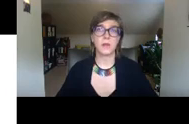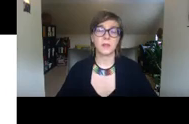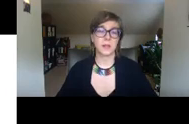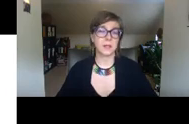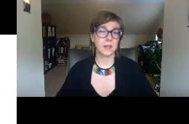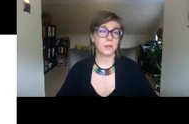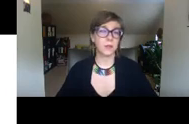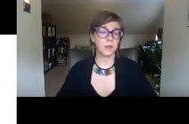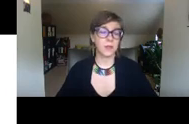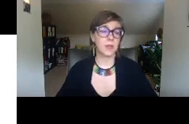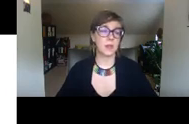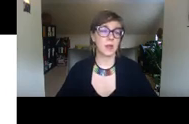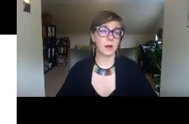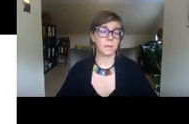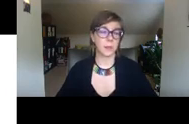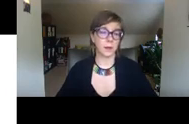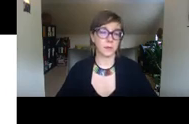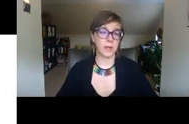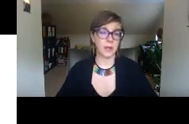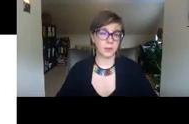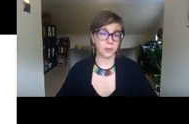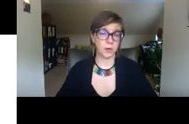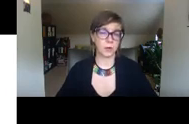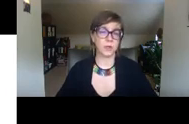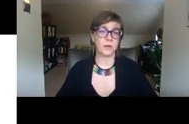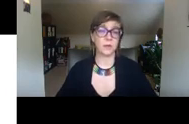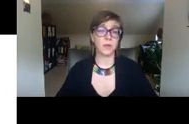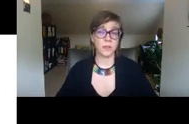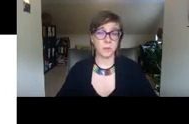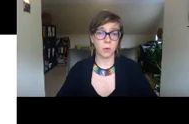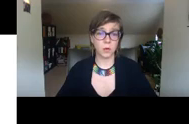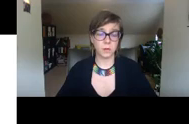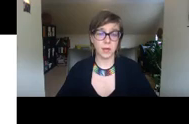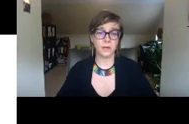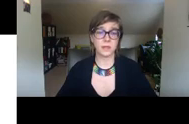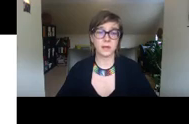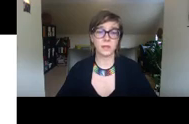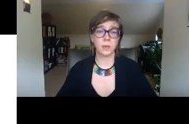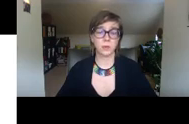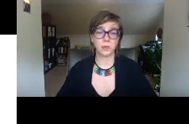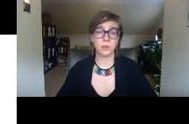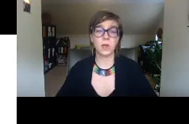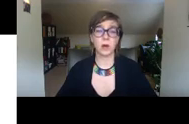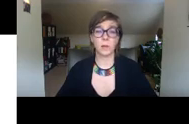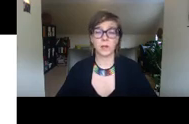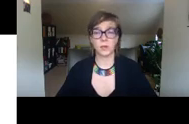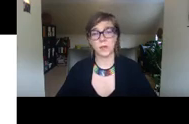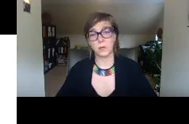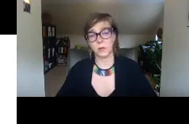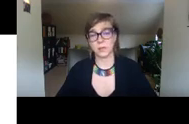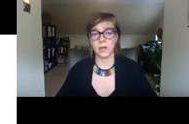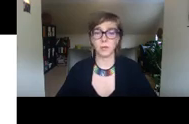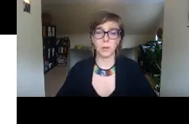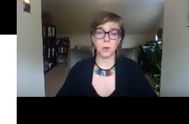So I think this idea of really thinking about staff interpreters and focusing more on having staff interpreters doing a combination